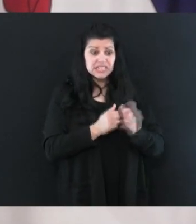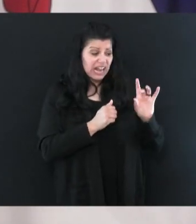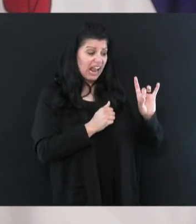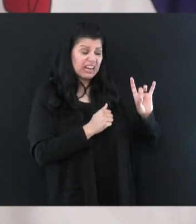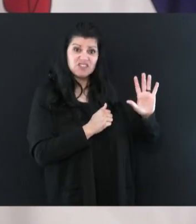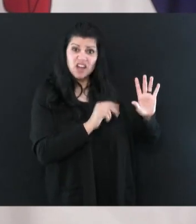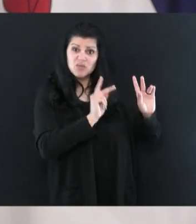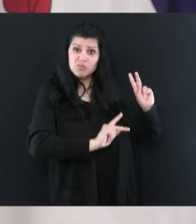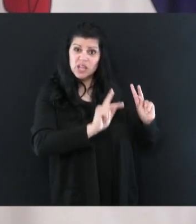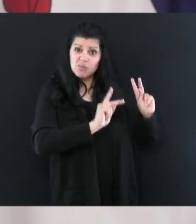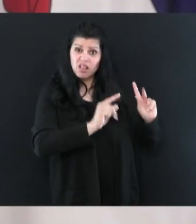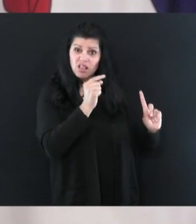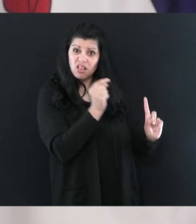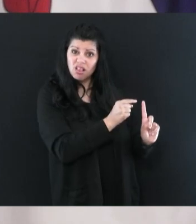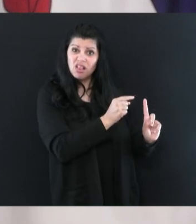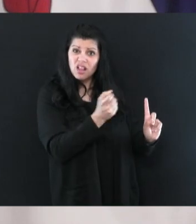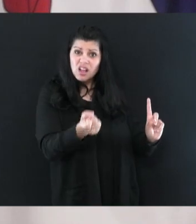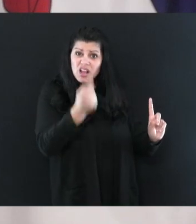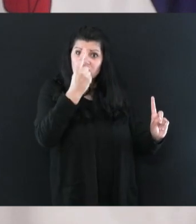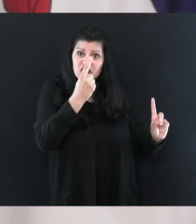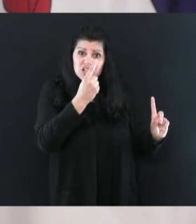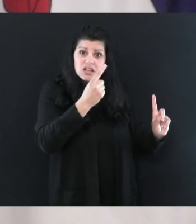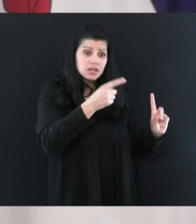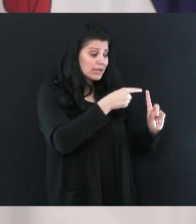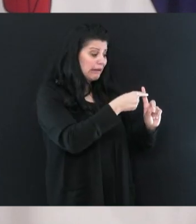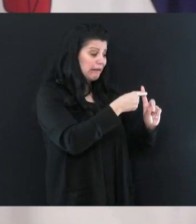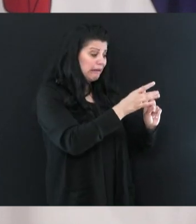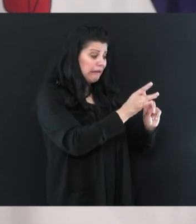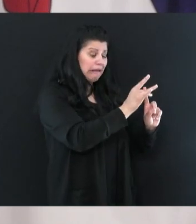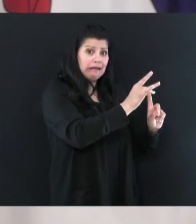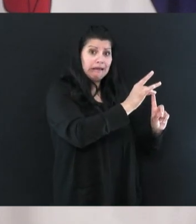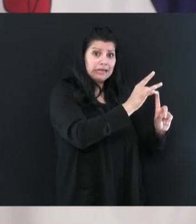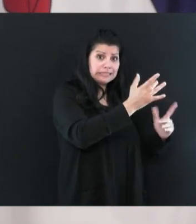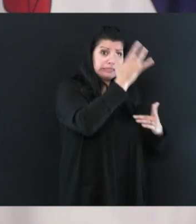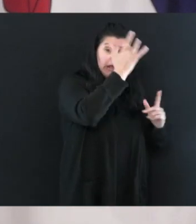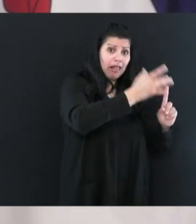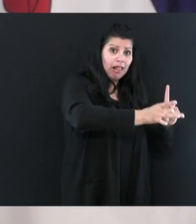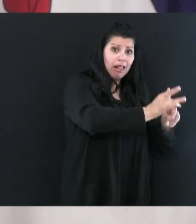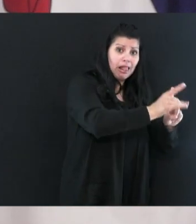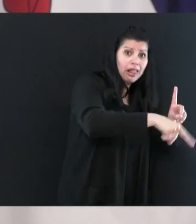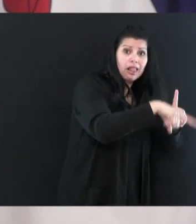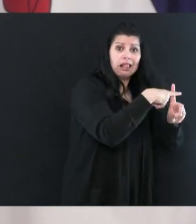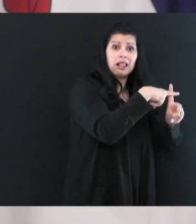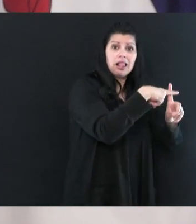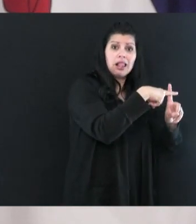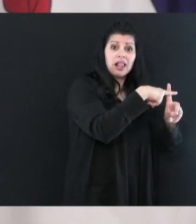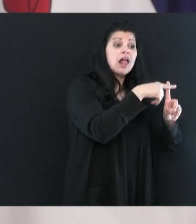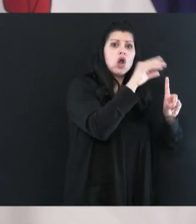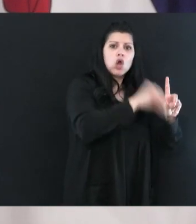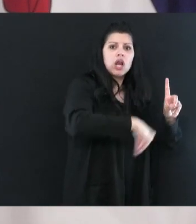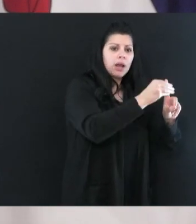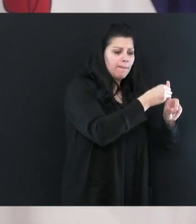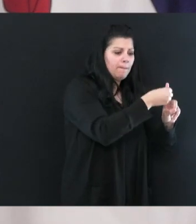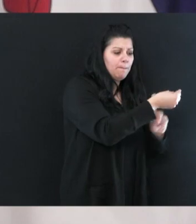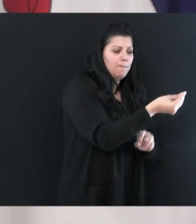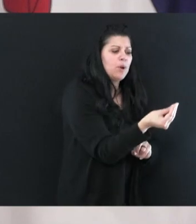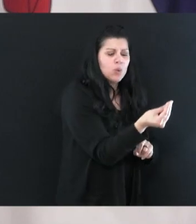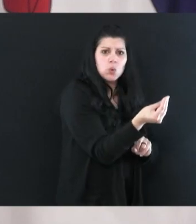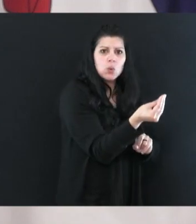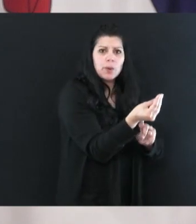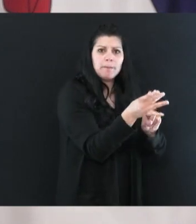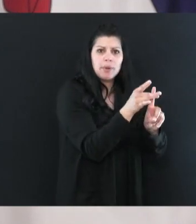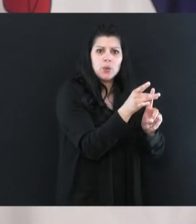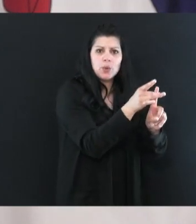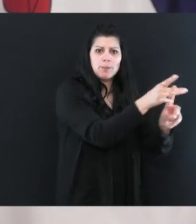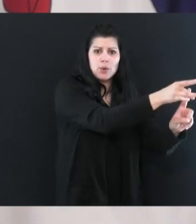85 would have infected somebody that would have died? 85 spreaders we found that we'd have never